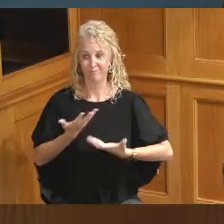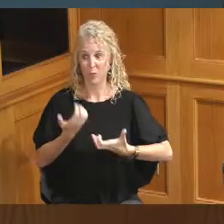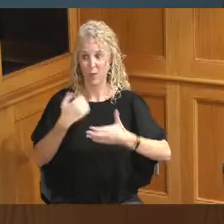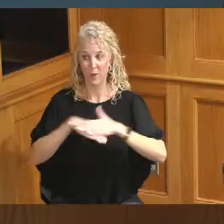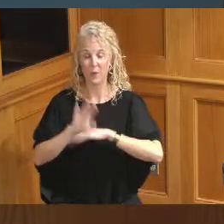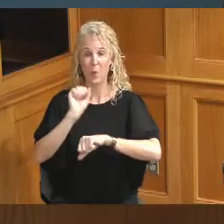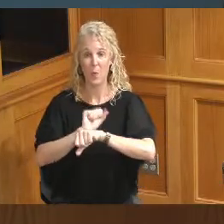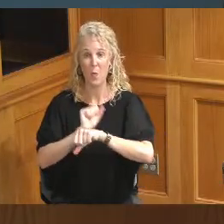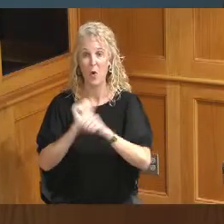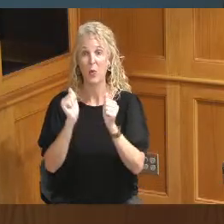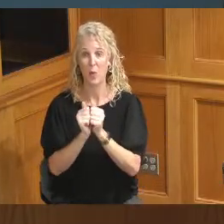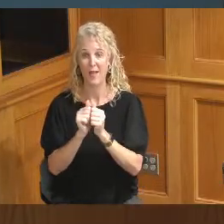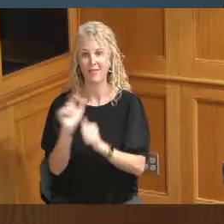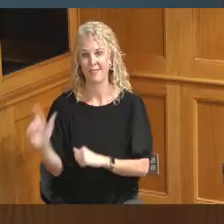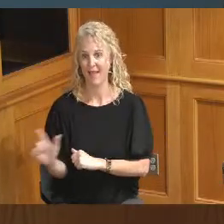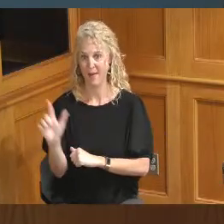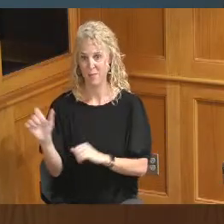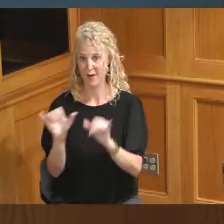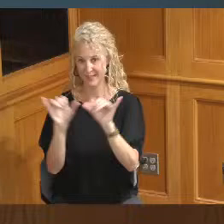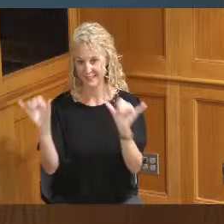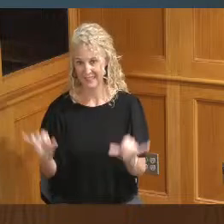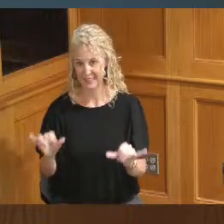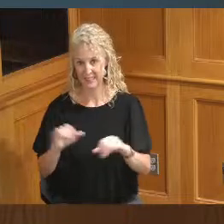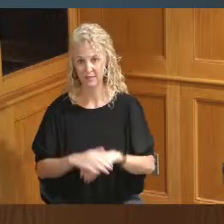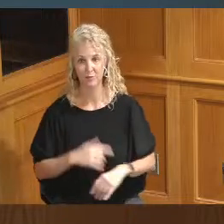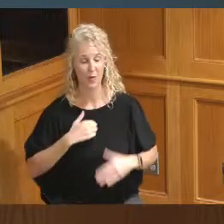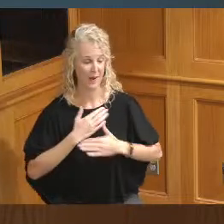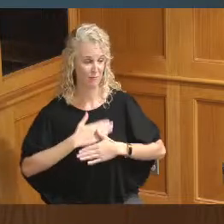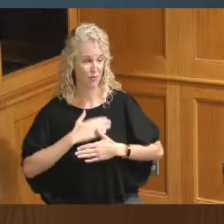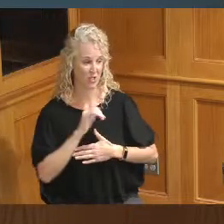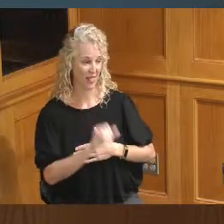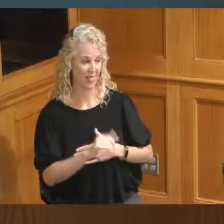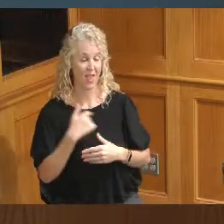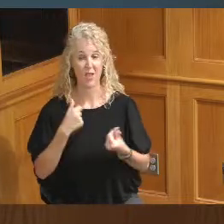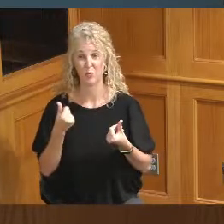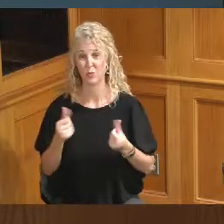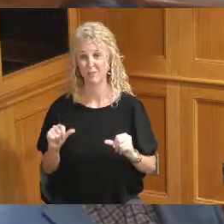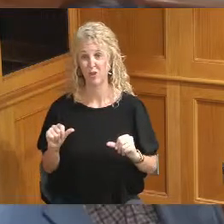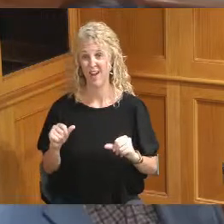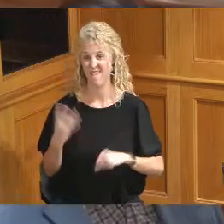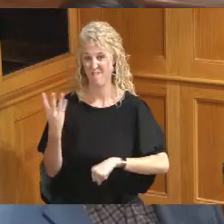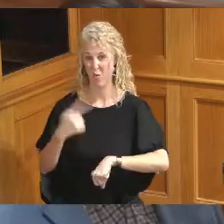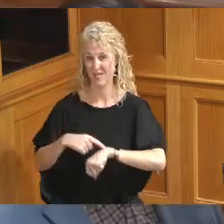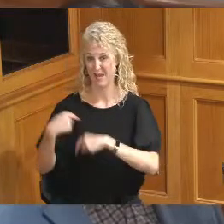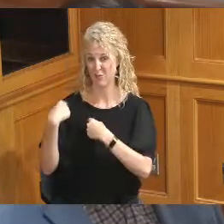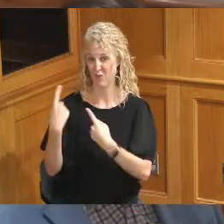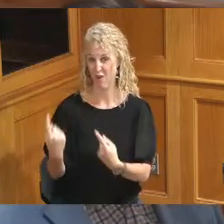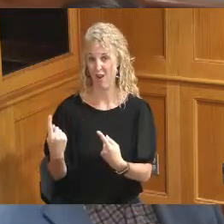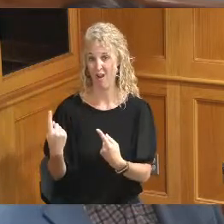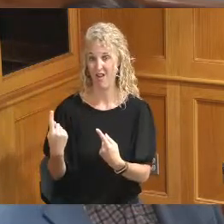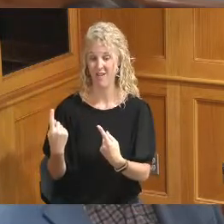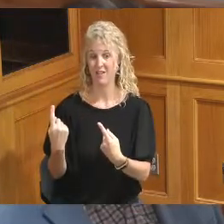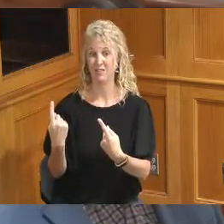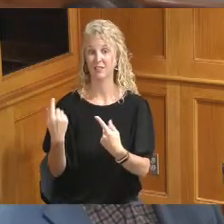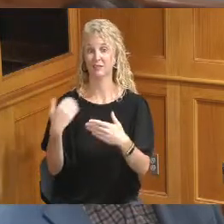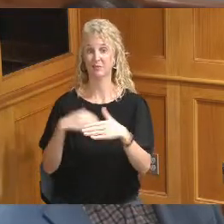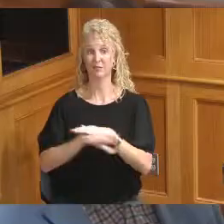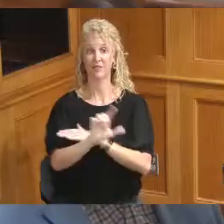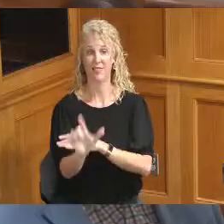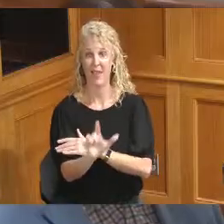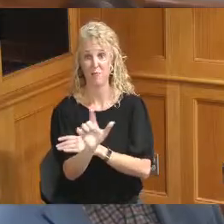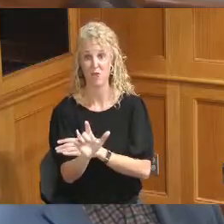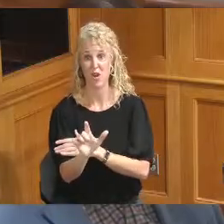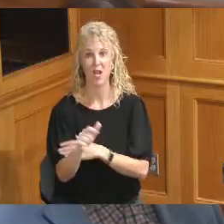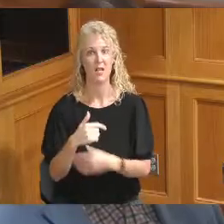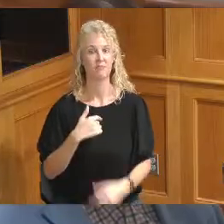utilizing their facilities, because I really think they're top-notch. So. I appreciate it. We've tried at least 4 times submitting proposals over the years to get in there, and I